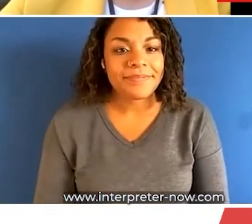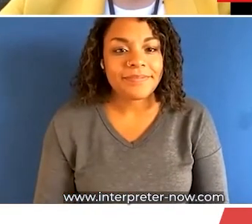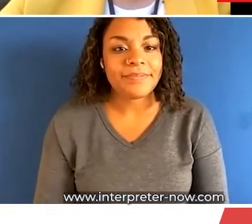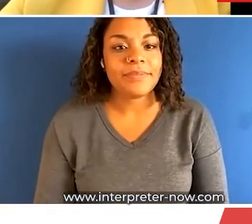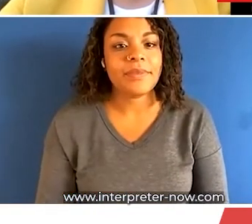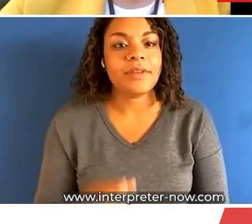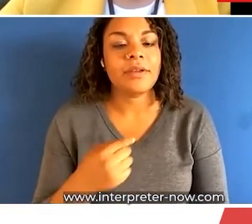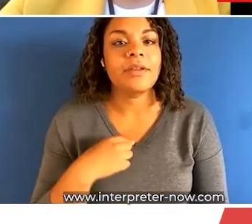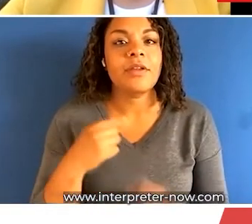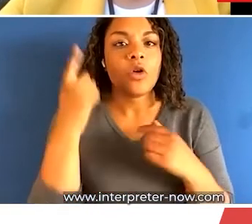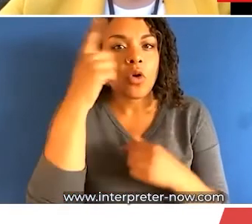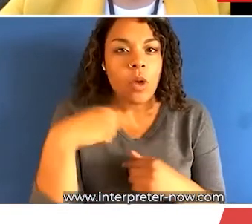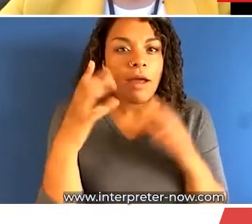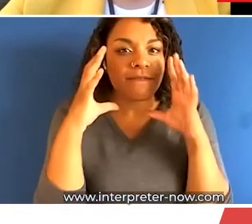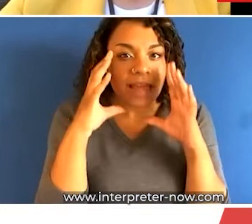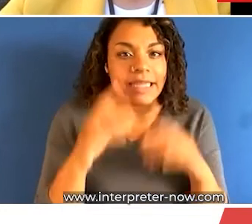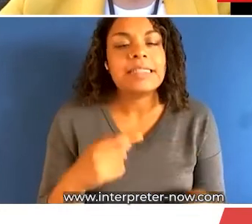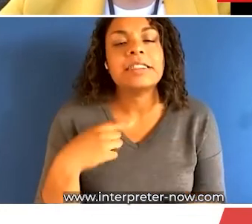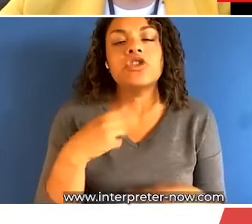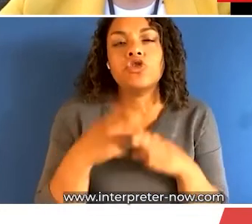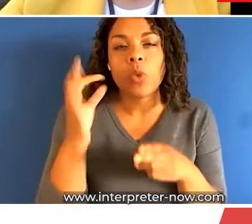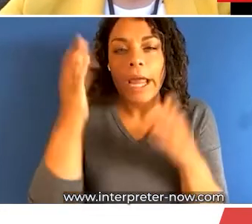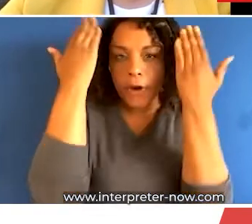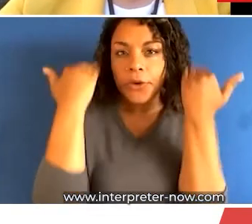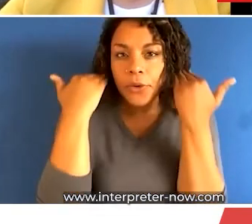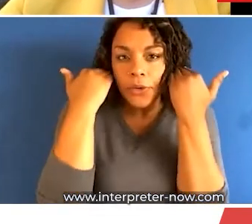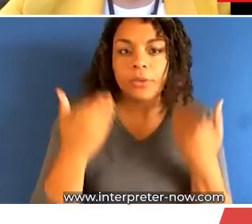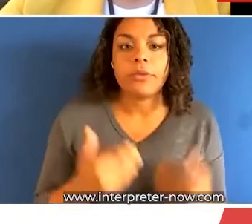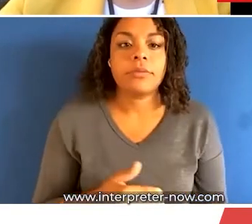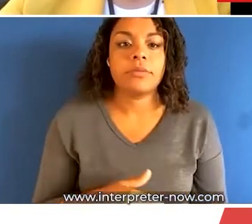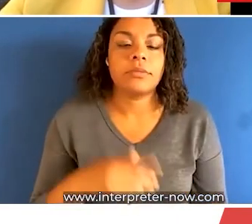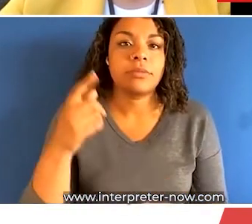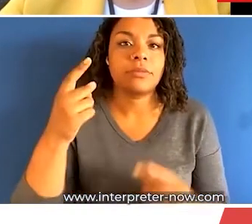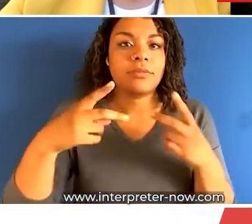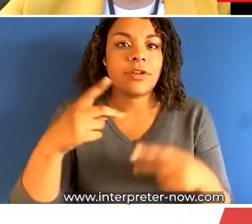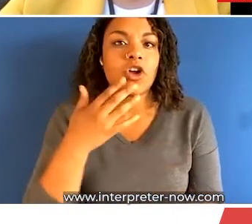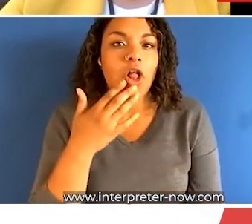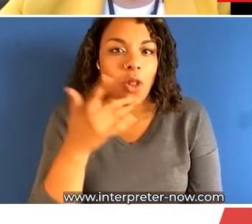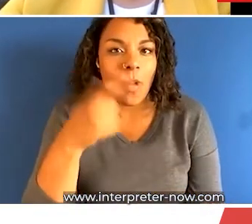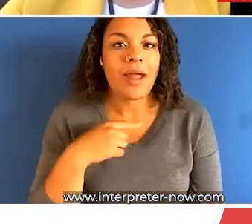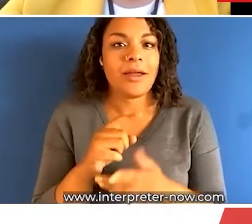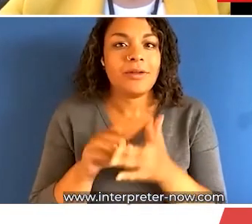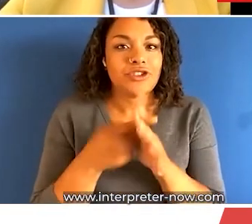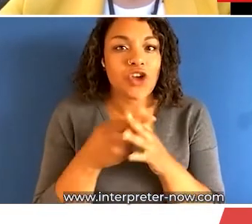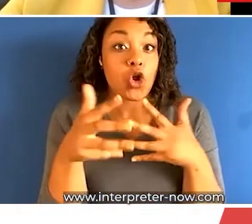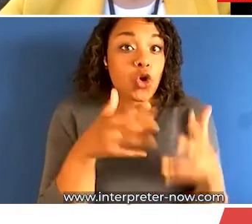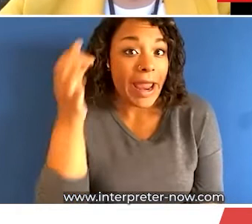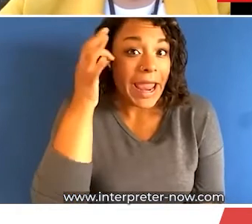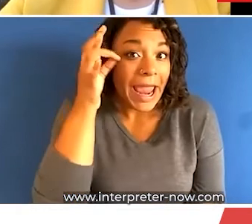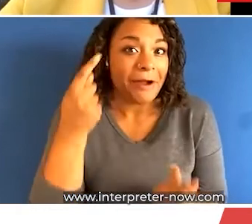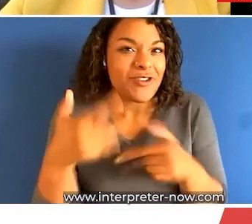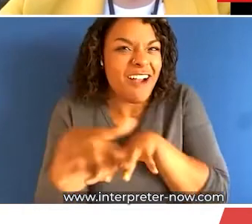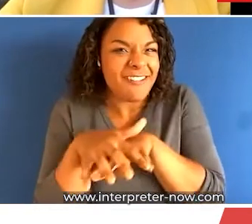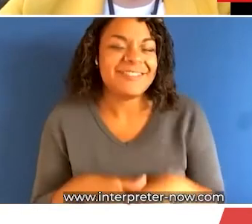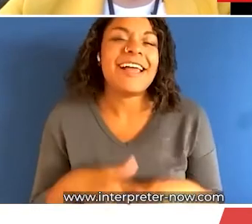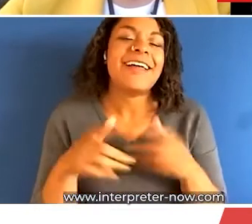Well, I have a round face. I have a little bit of short hair, bicolor hair, because I'm starting to camouflage my gray hair. I wear